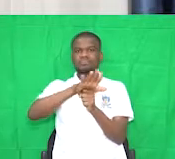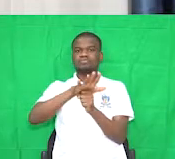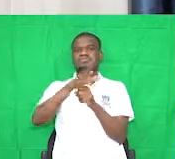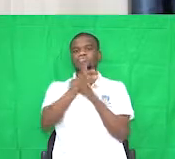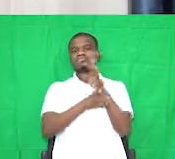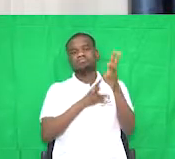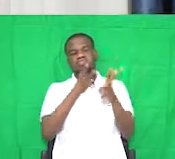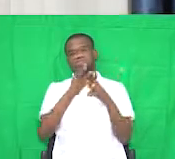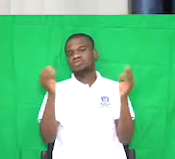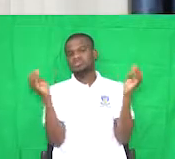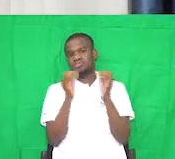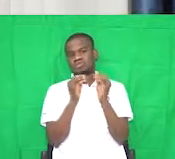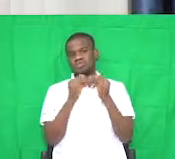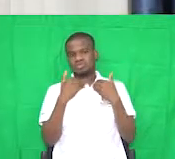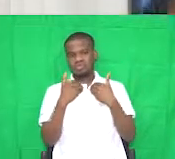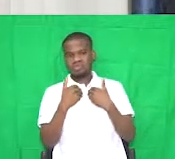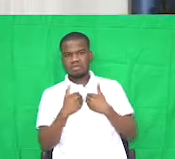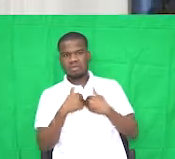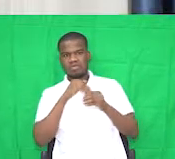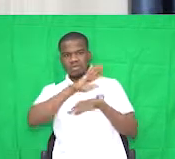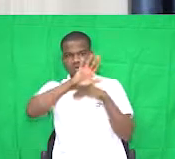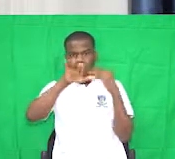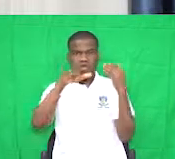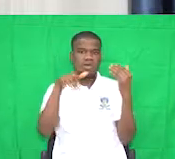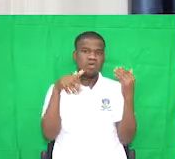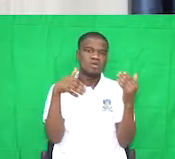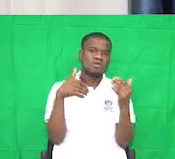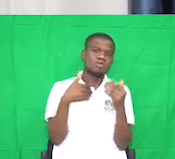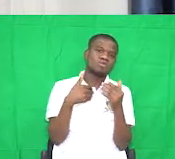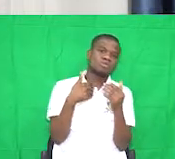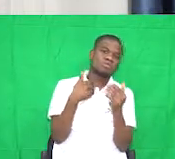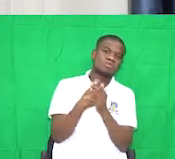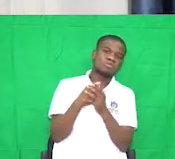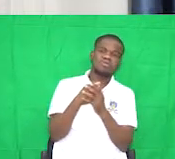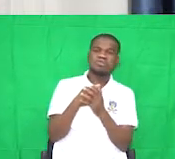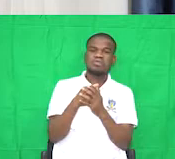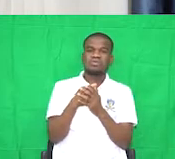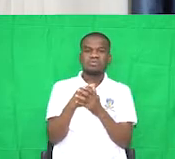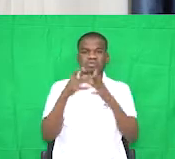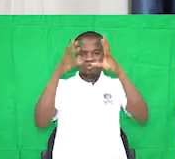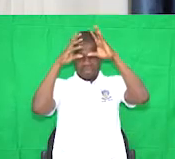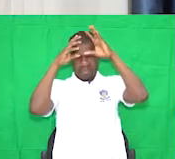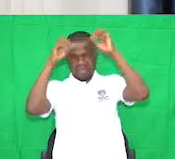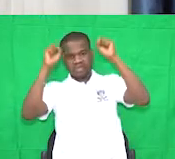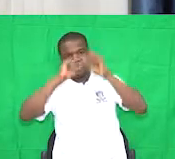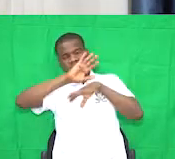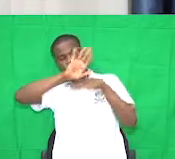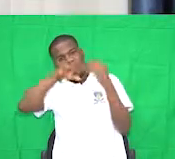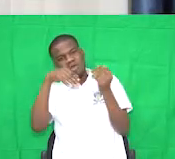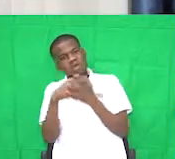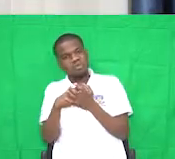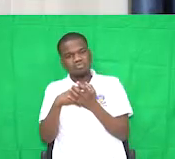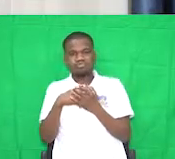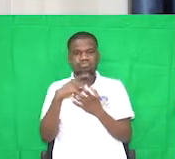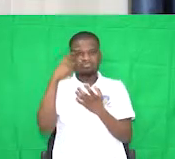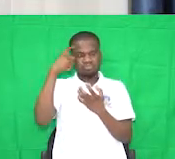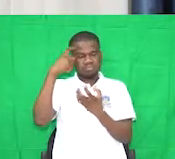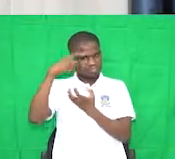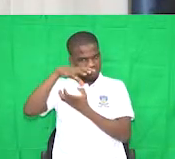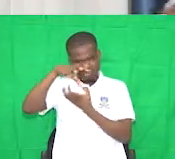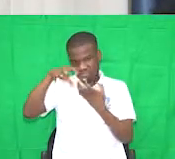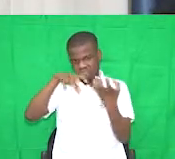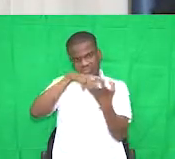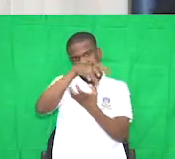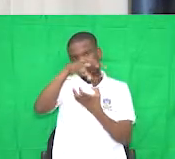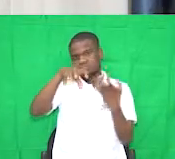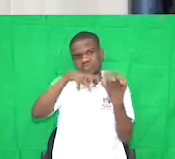wiase samri ya hu say signs are grinding to a halt. Ya hu say presidents of nation are very confused. They do not know